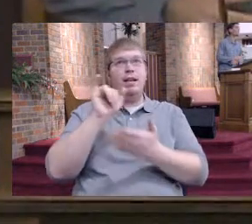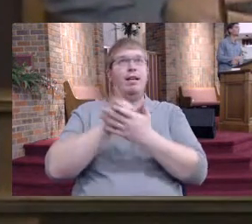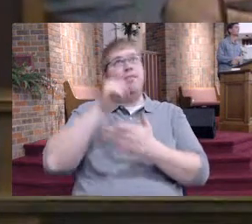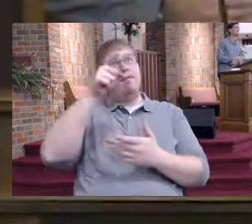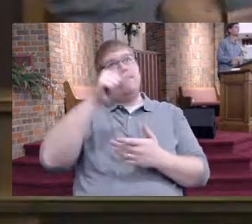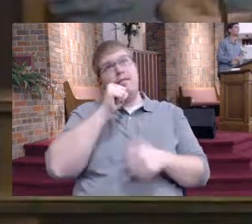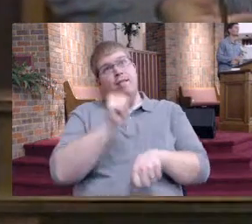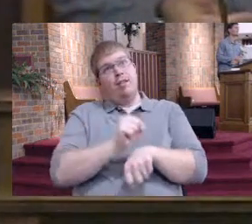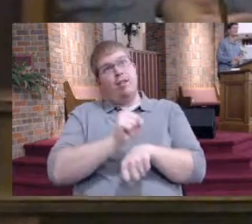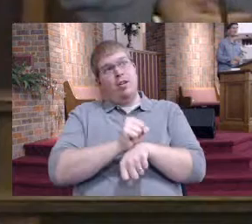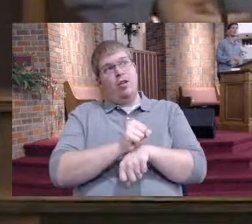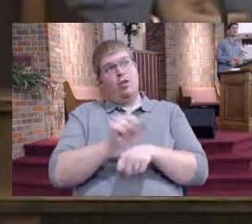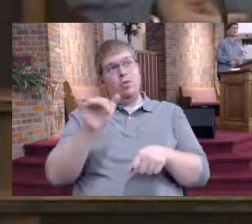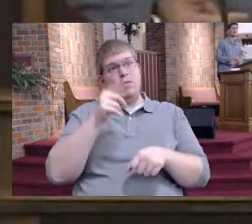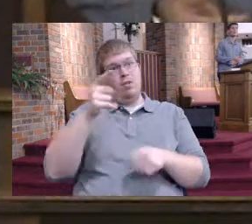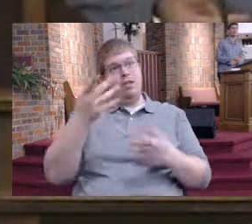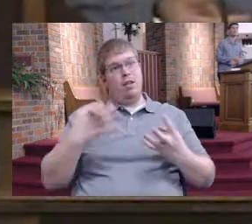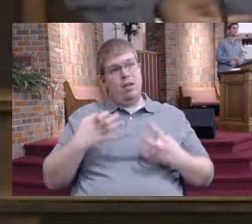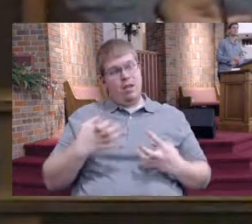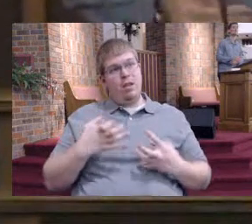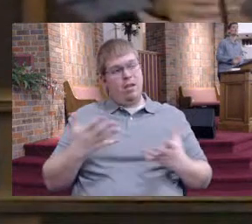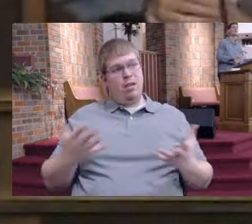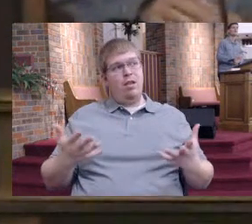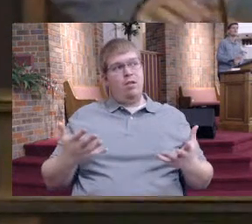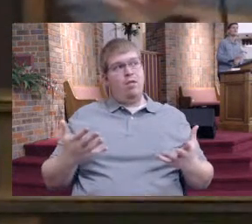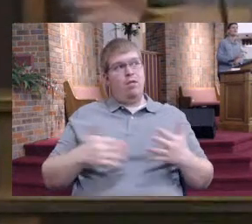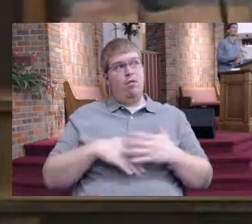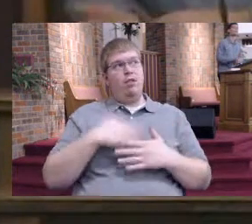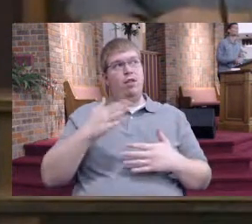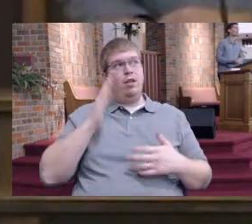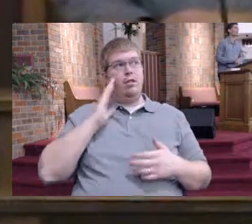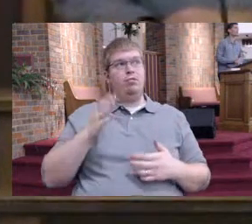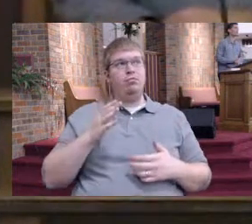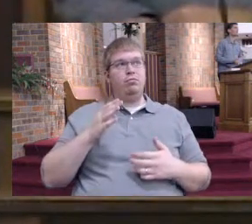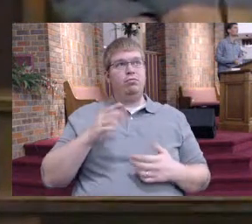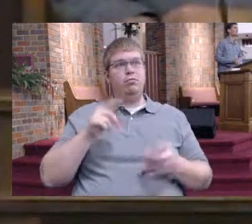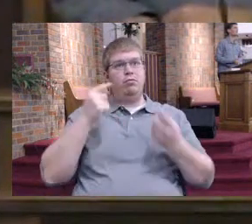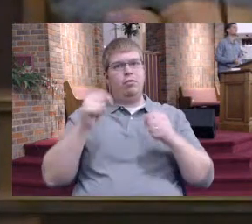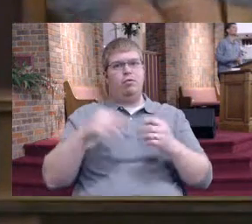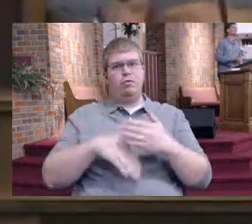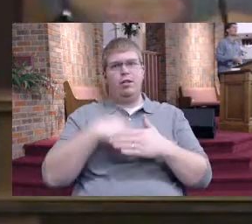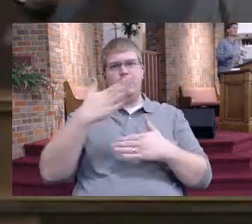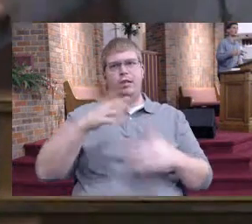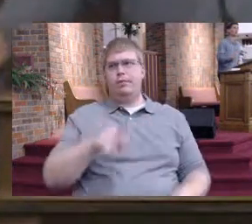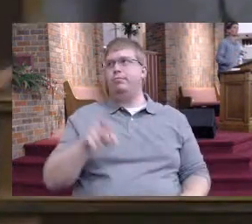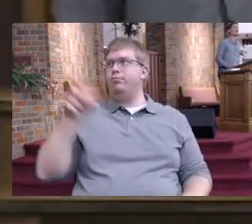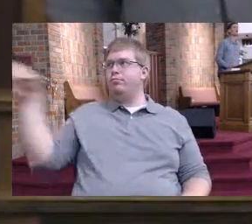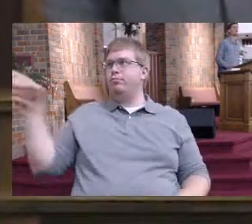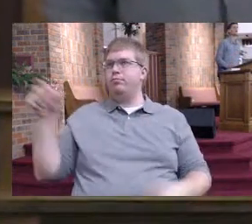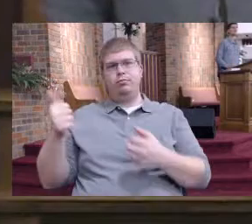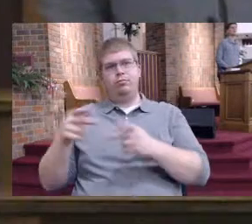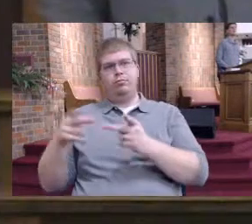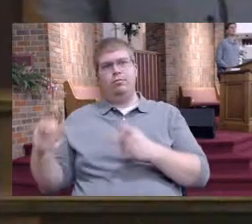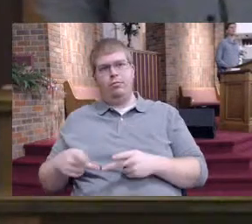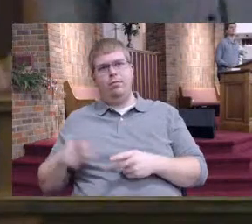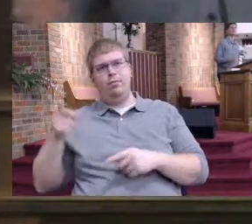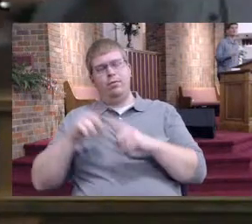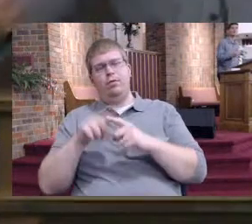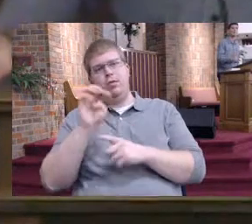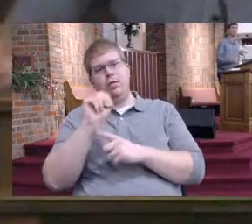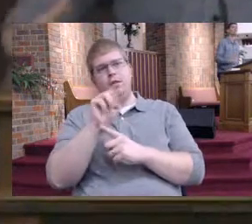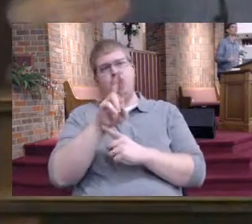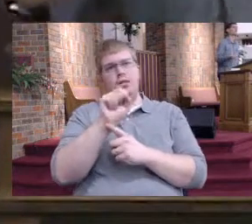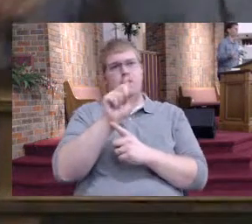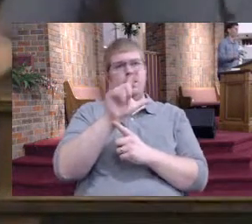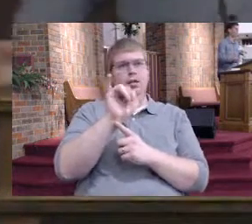if that charm doesn't work in the way that they expect it to or want it to, they'll try the next charm on their bracelet. They'll go to the mosque and talk to the Muslim leader in